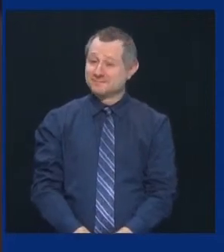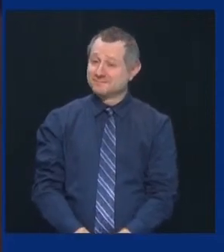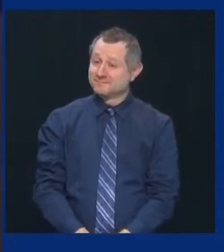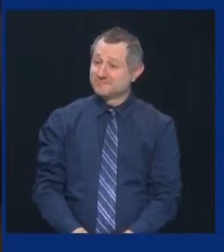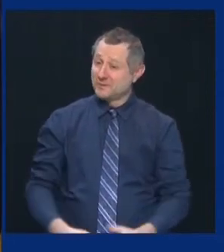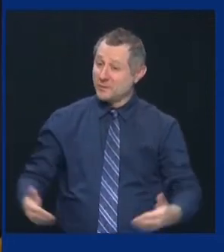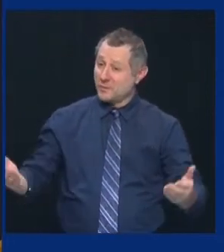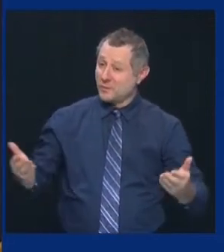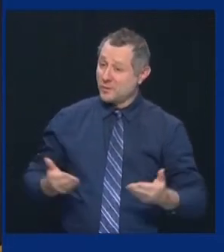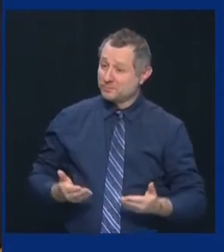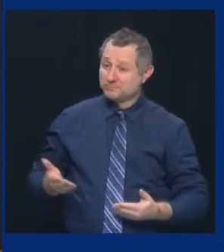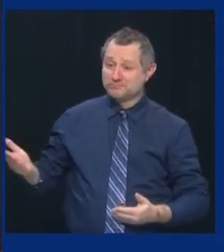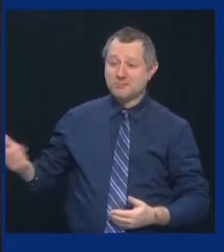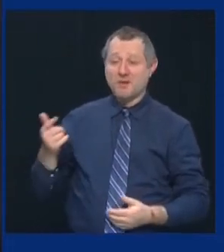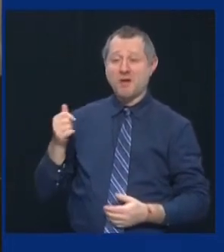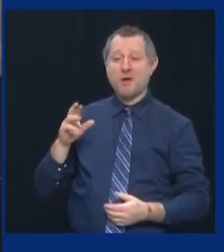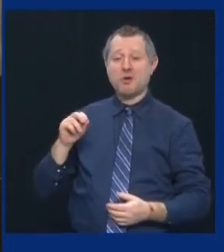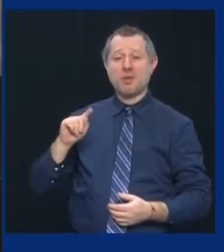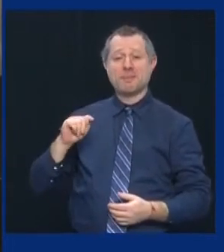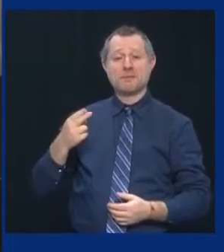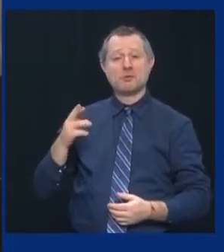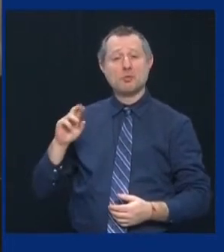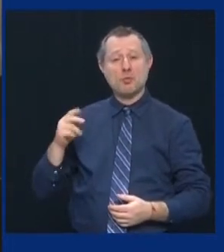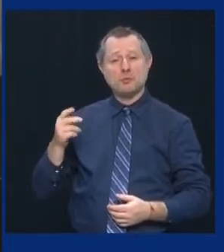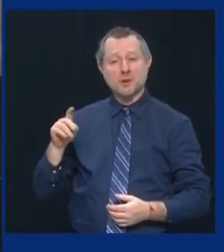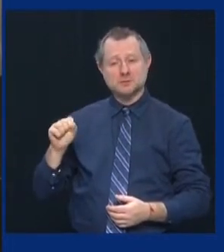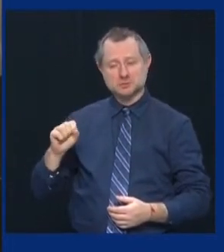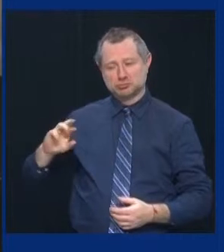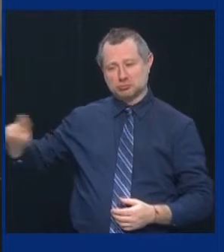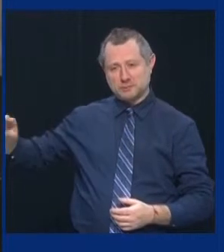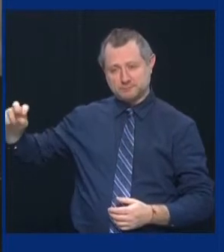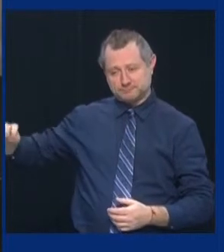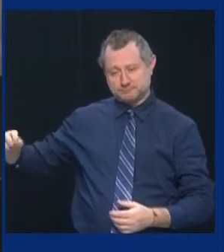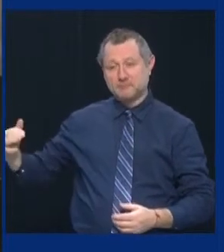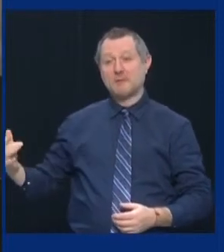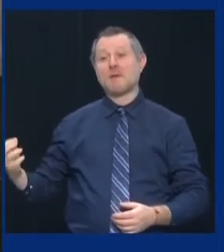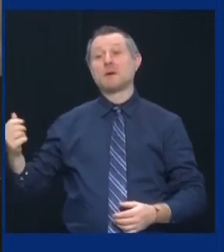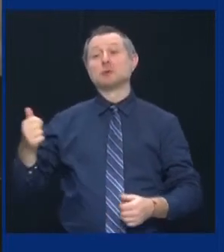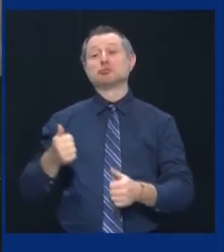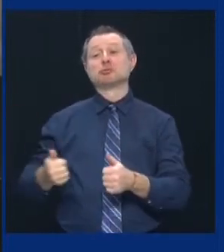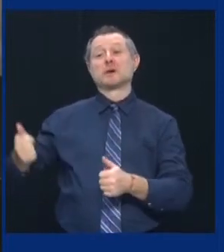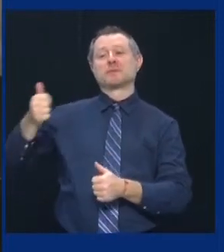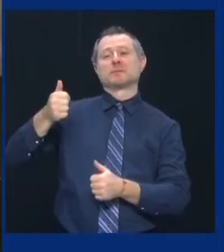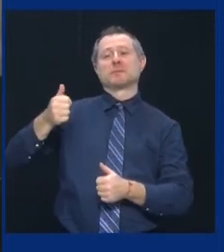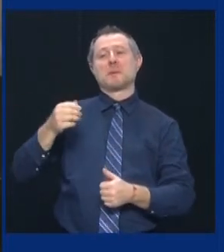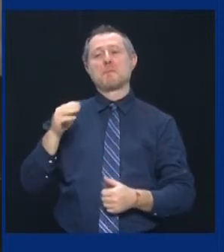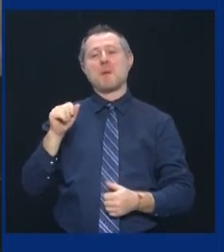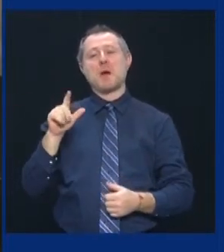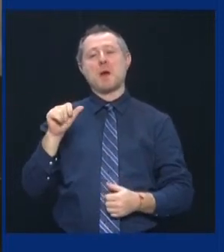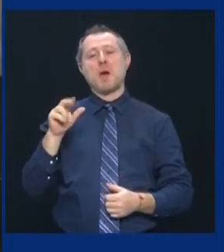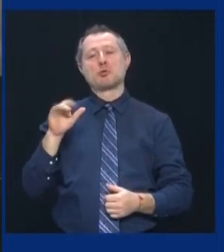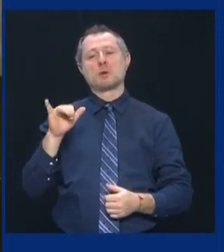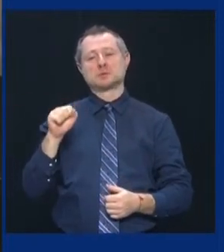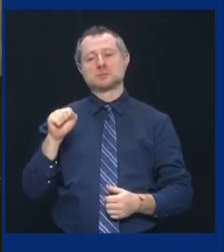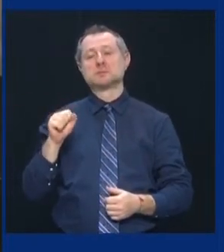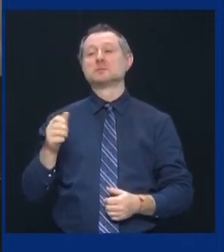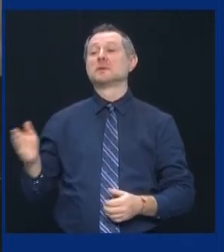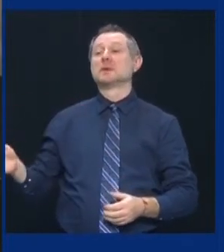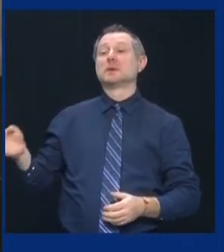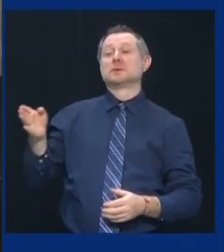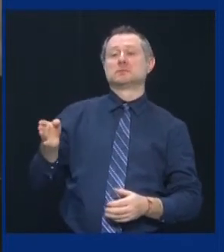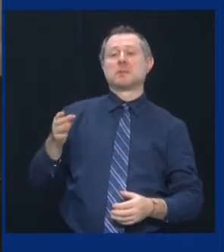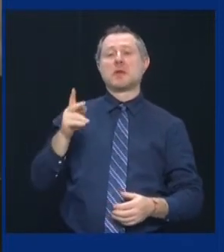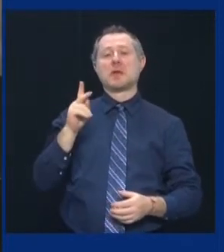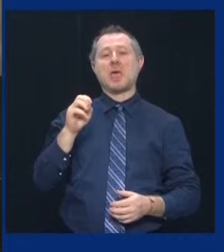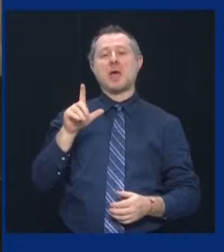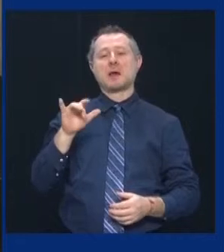Welcome Gareth Rhodes to my far right, Chancellor James Malatras. We have Kelly Cummings, who is our